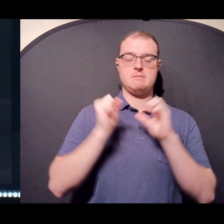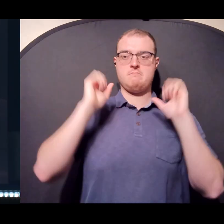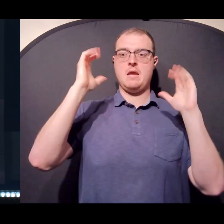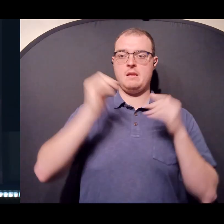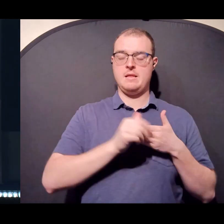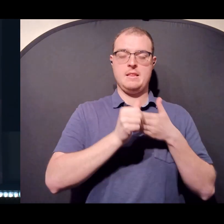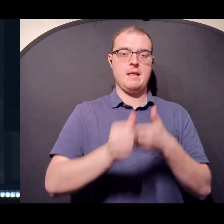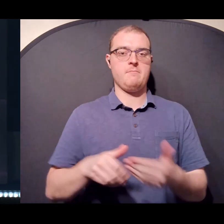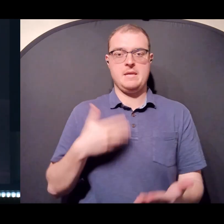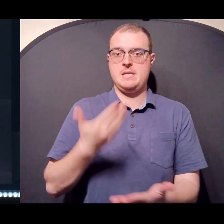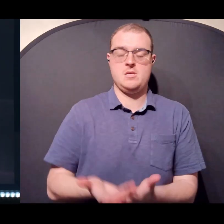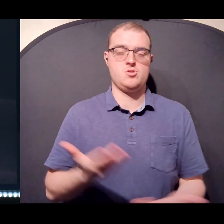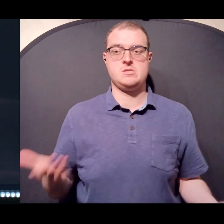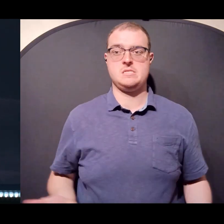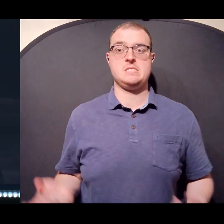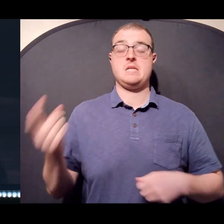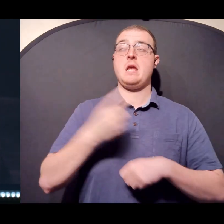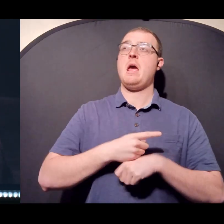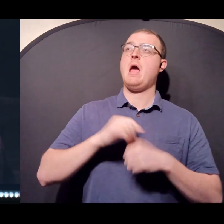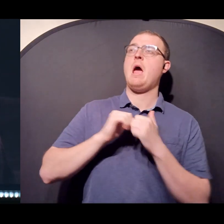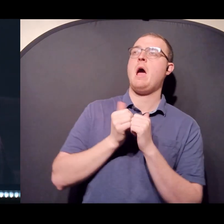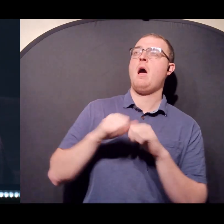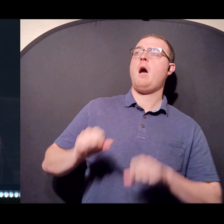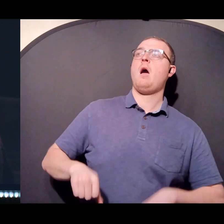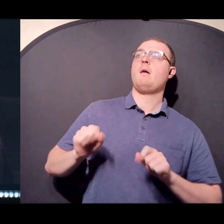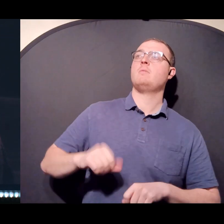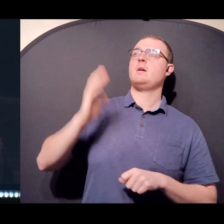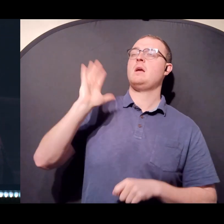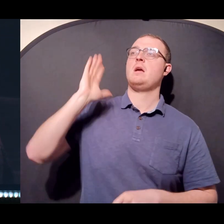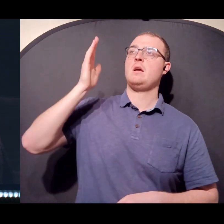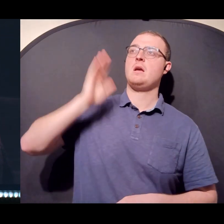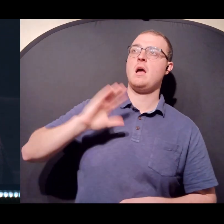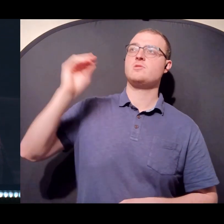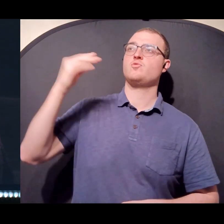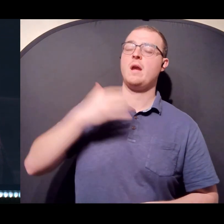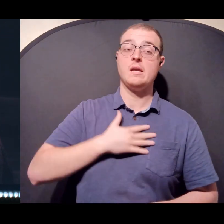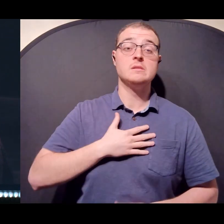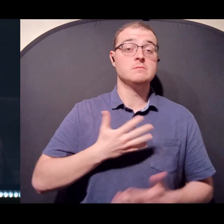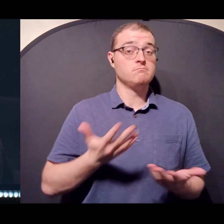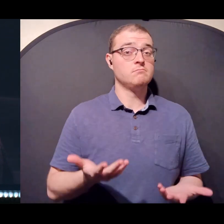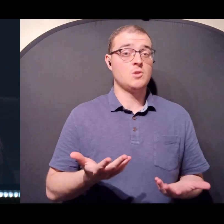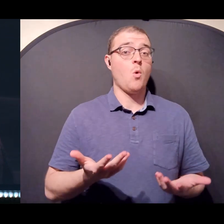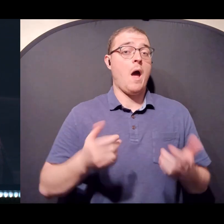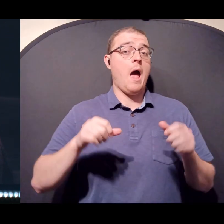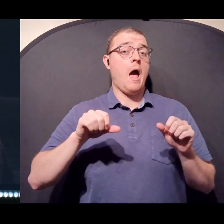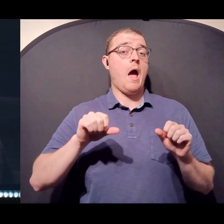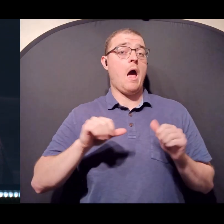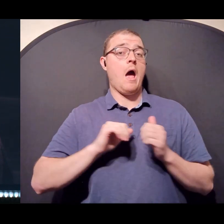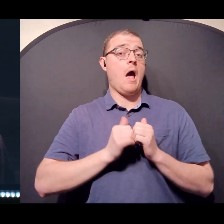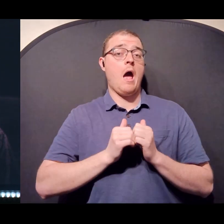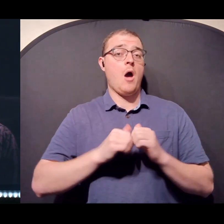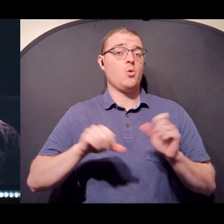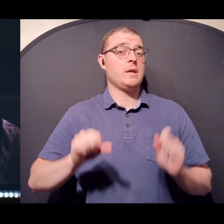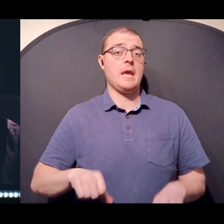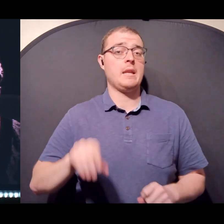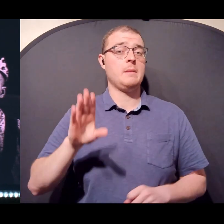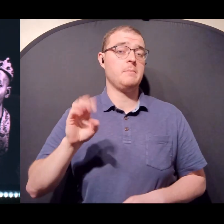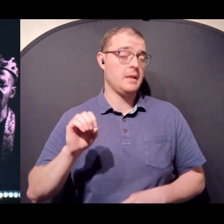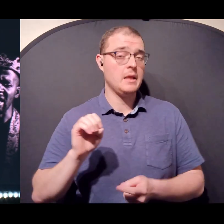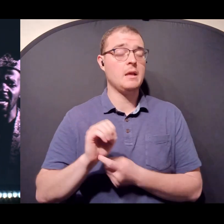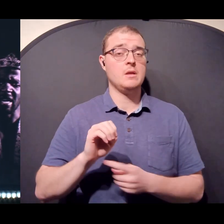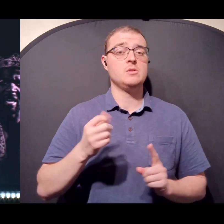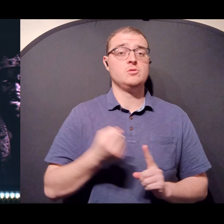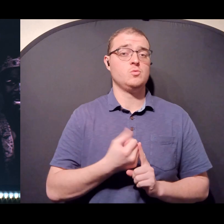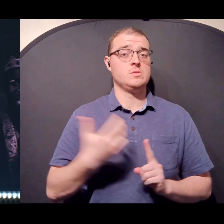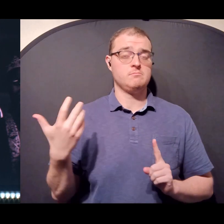I was to where I am today, how can it be but by the grace of God? How can it be? And we're going to commit the next 4 weeks